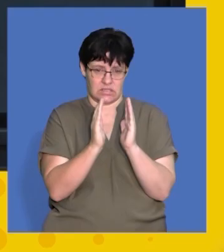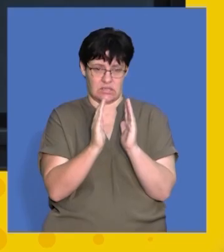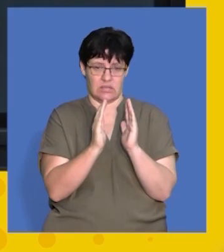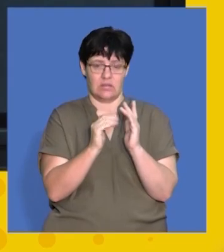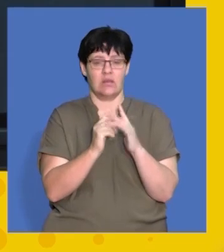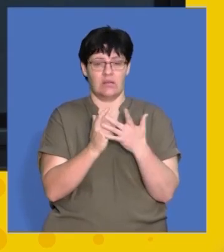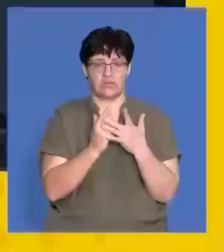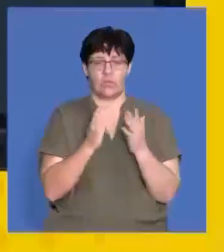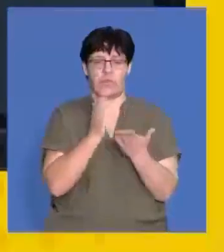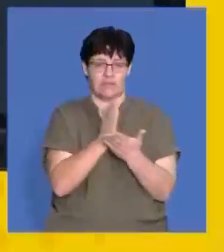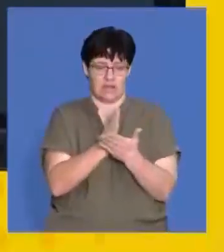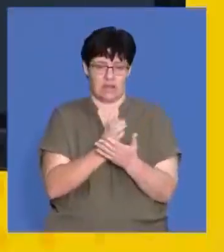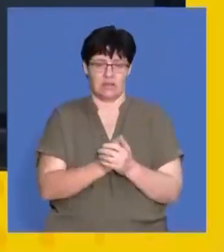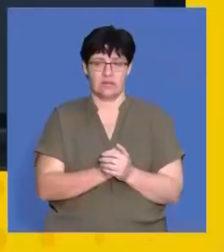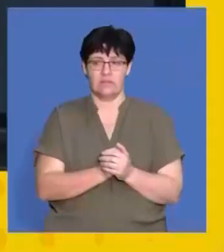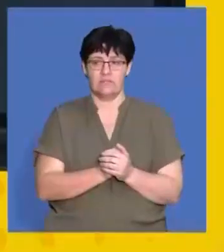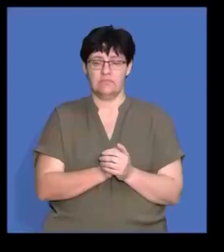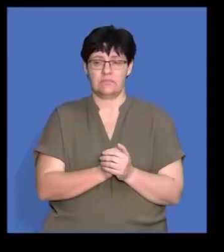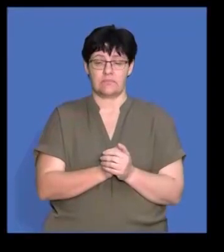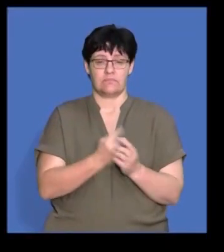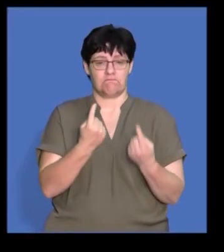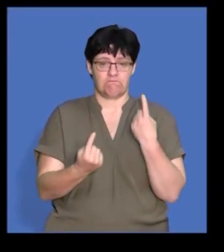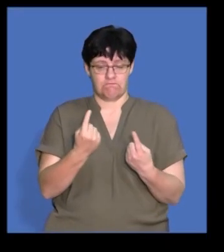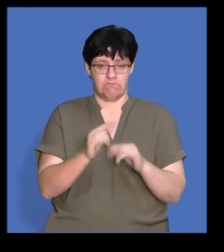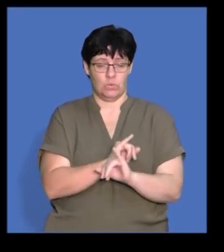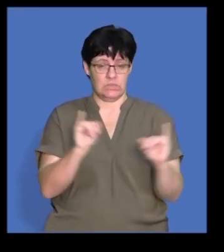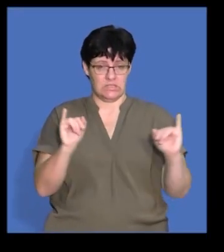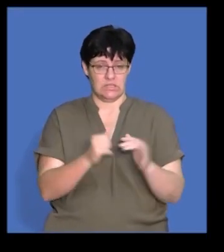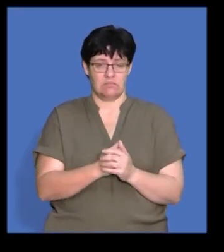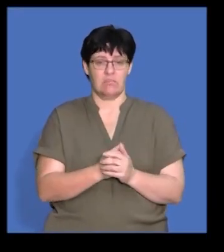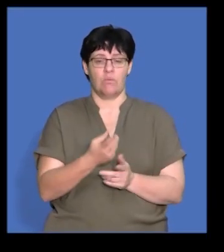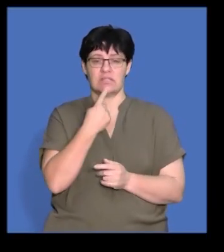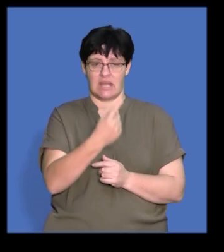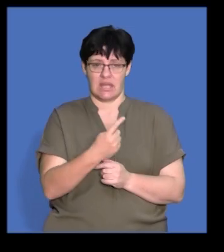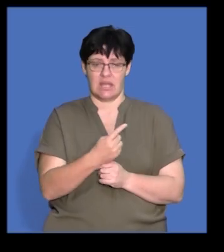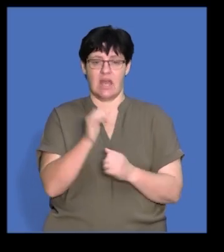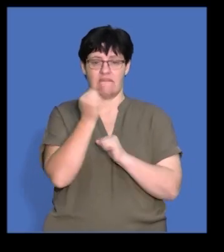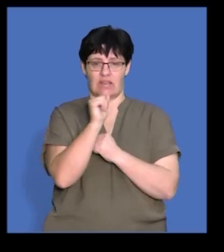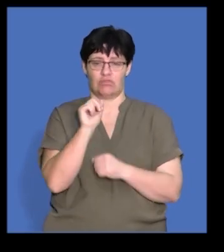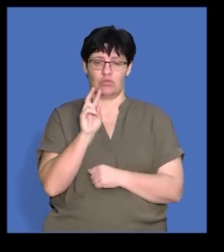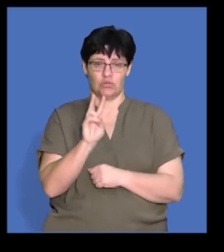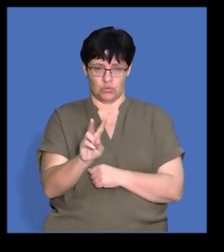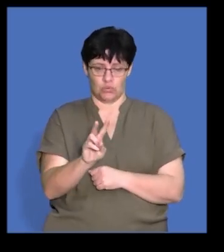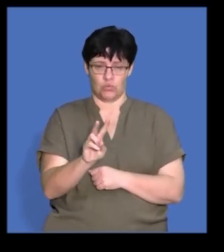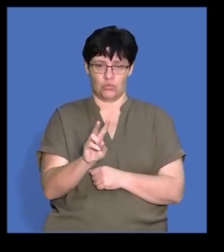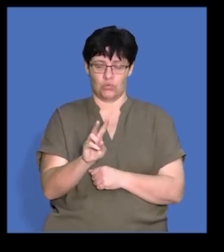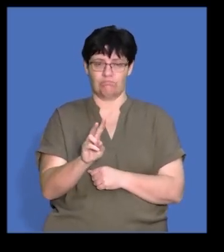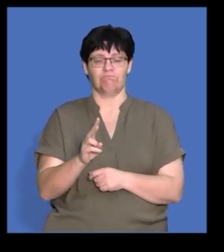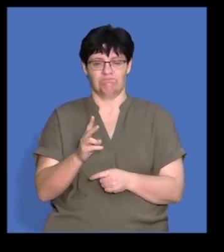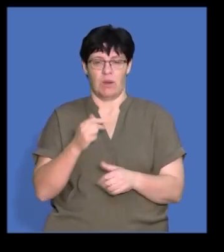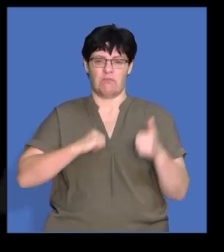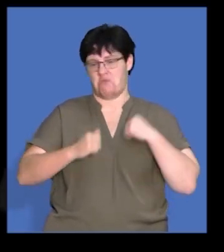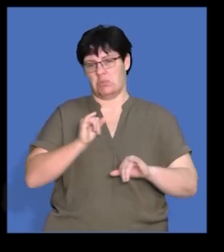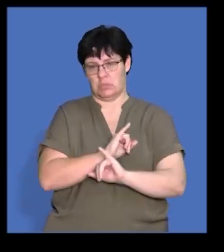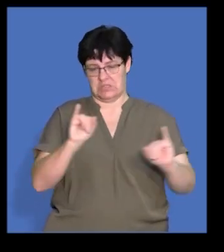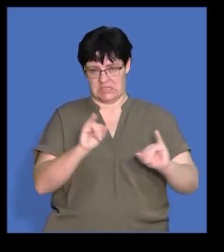everything's closer to the middle. So which performed worse? I would say that it was factory 2 that performed worse.